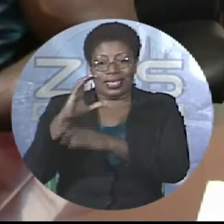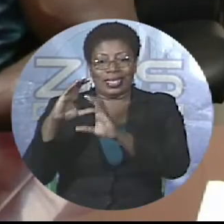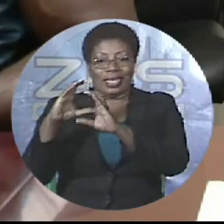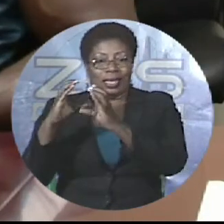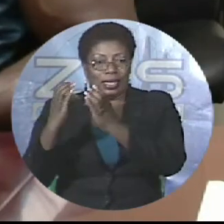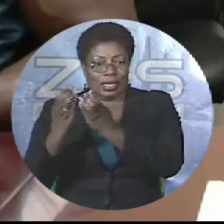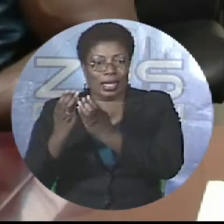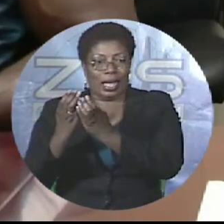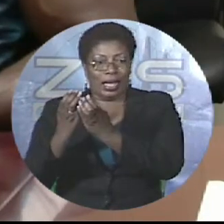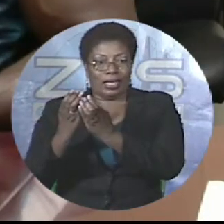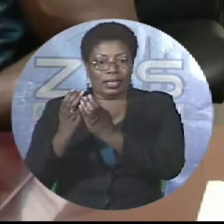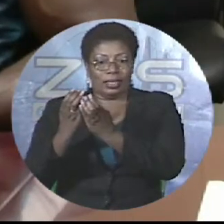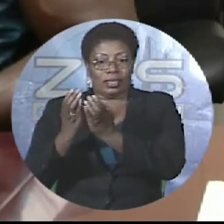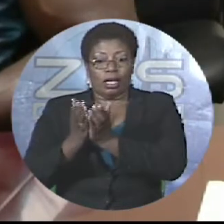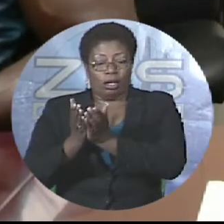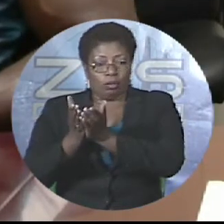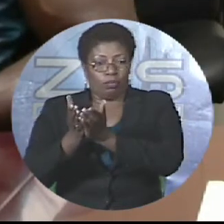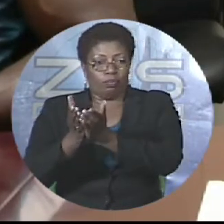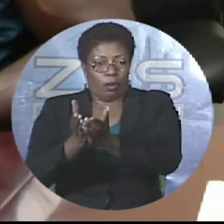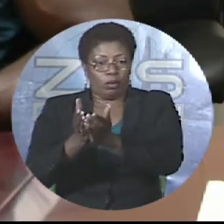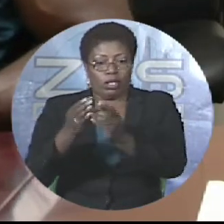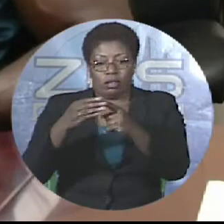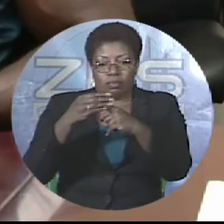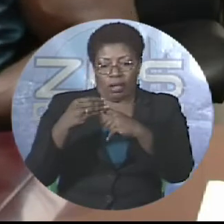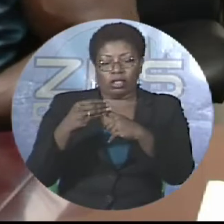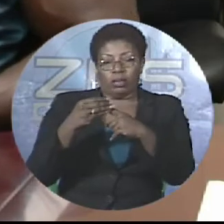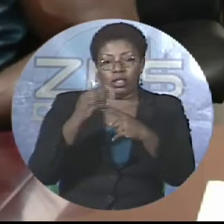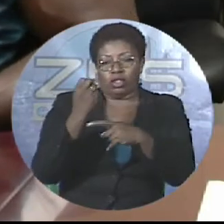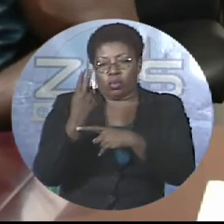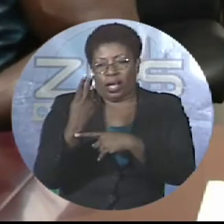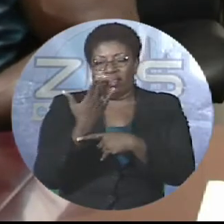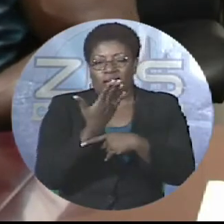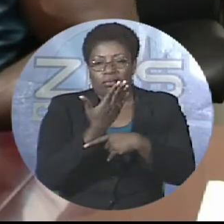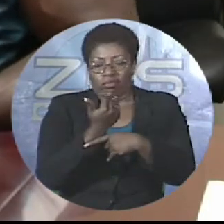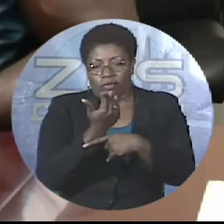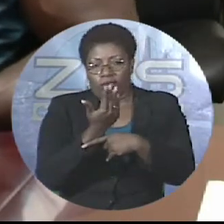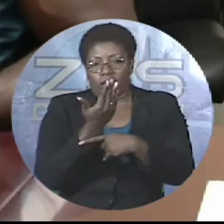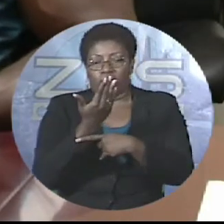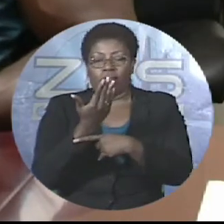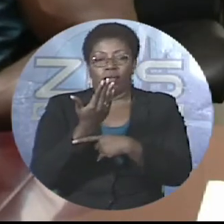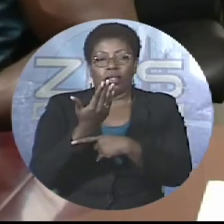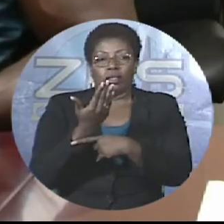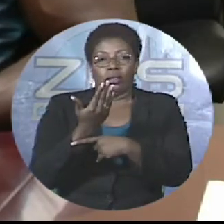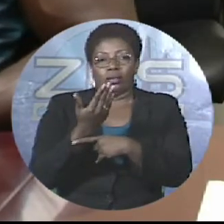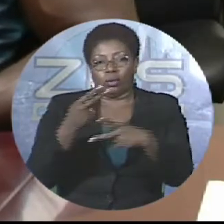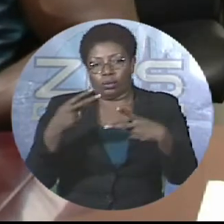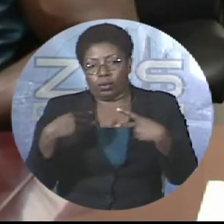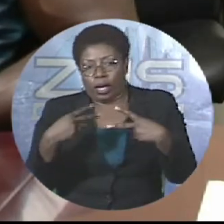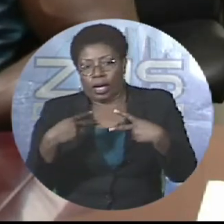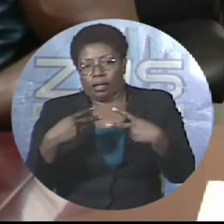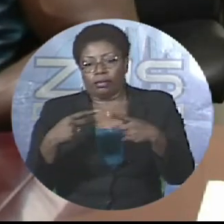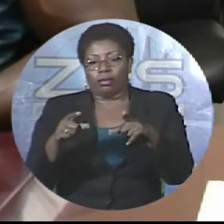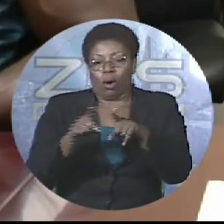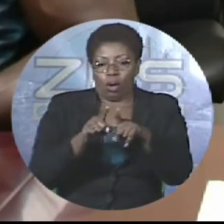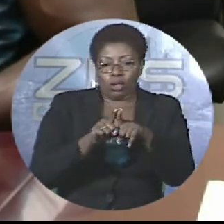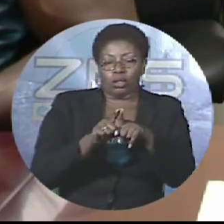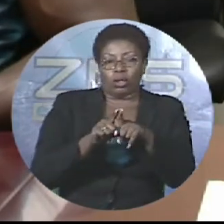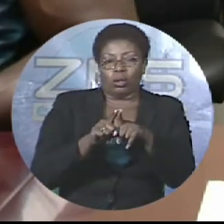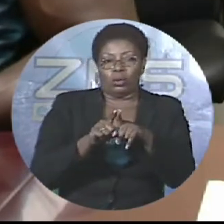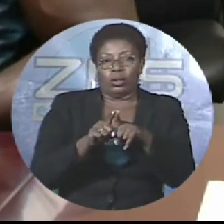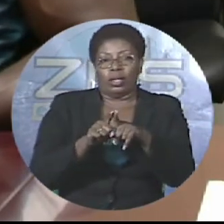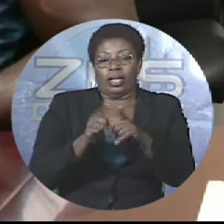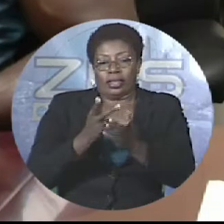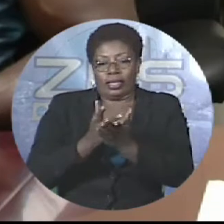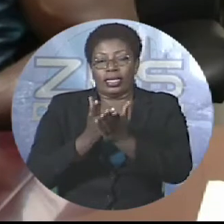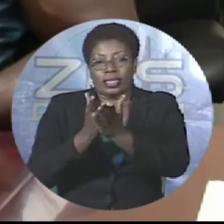C-class series of boats, particularly between 12 and 15 we are projected to host. And as well as hosting the